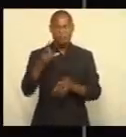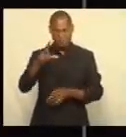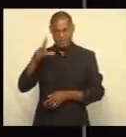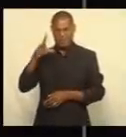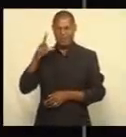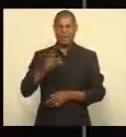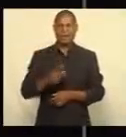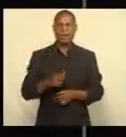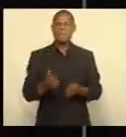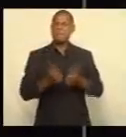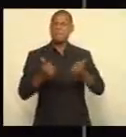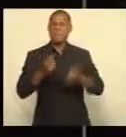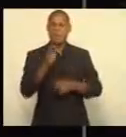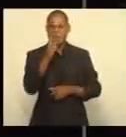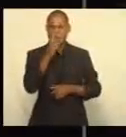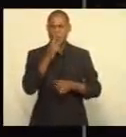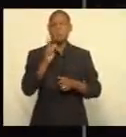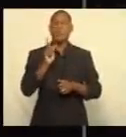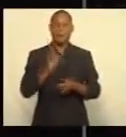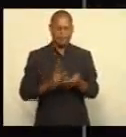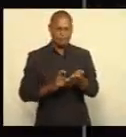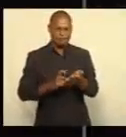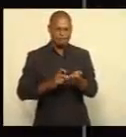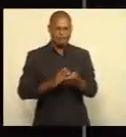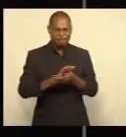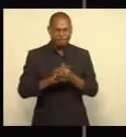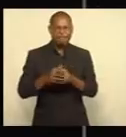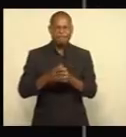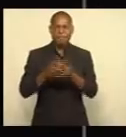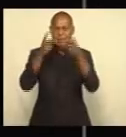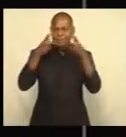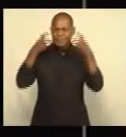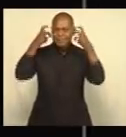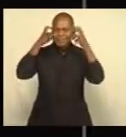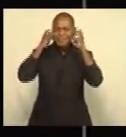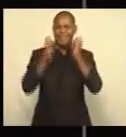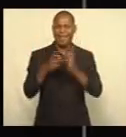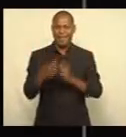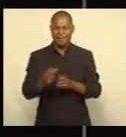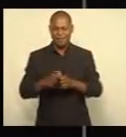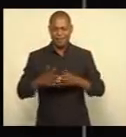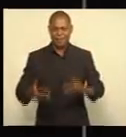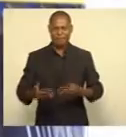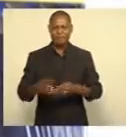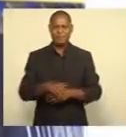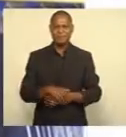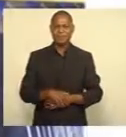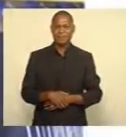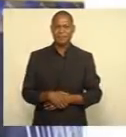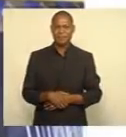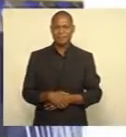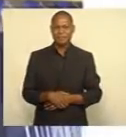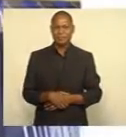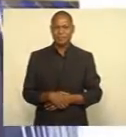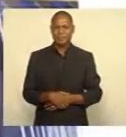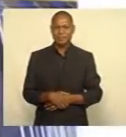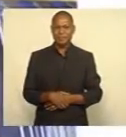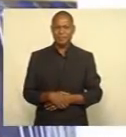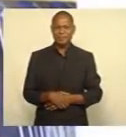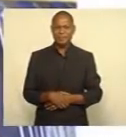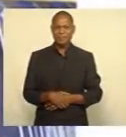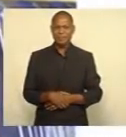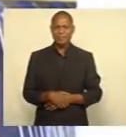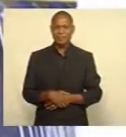wearing masks and using hand sanitizers while in public areas. Felipe Naikaso has more. The public